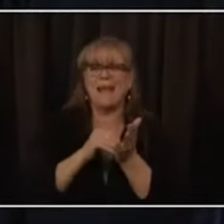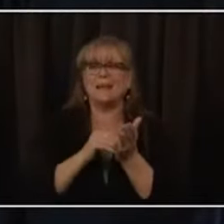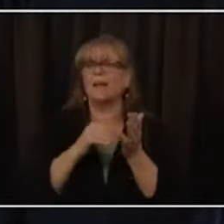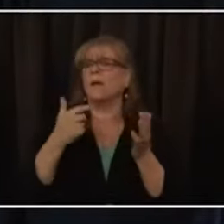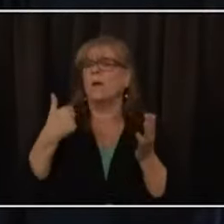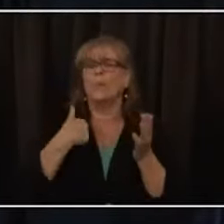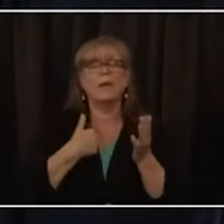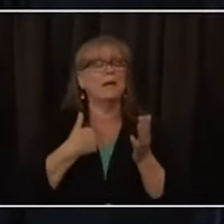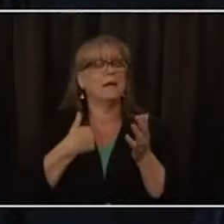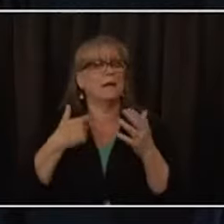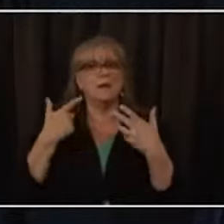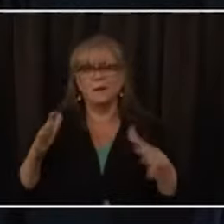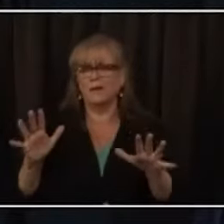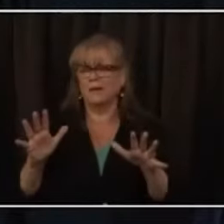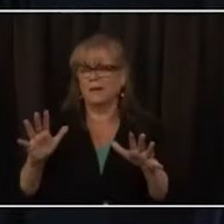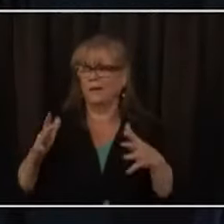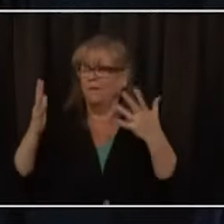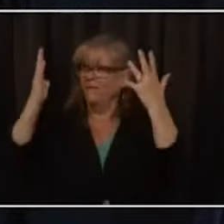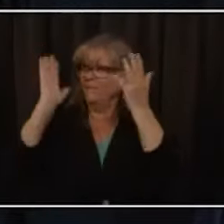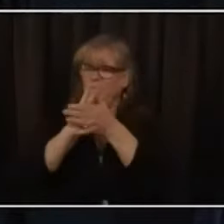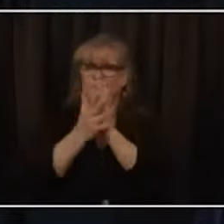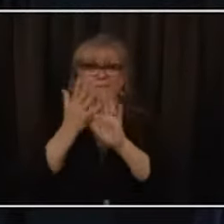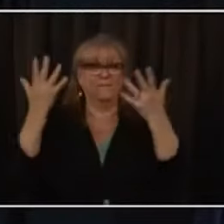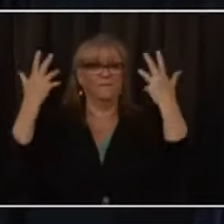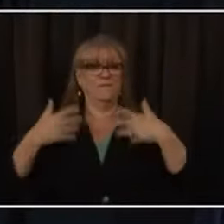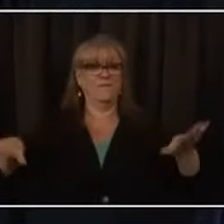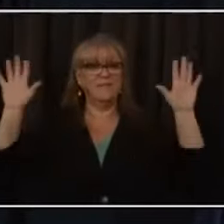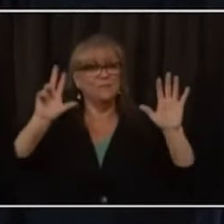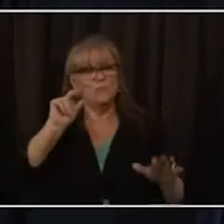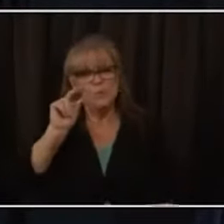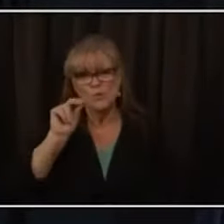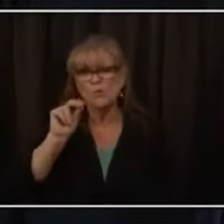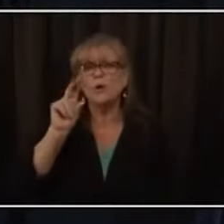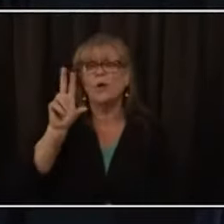30 days will be in a race against the variants, but a full dose